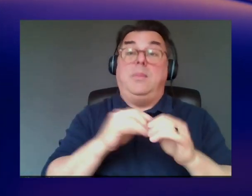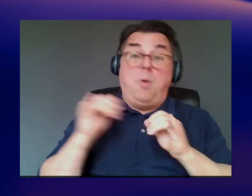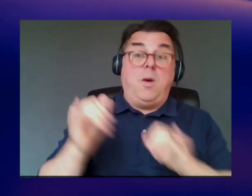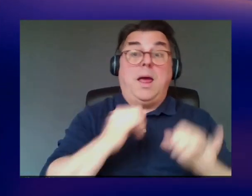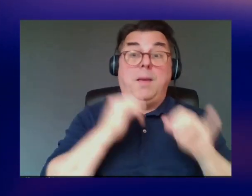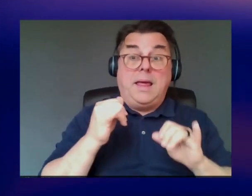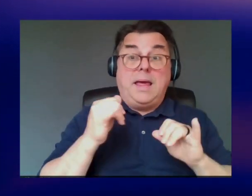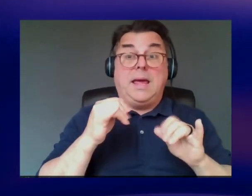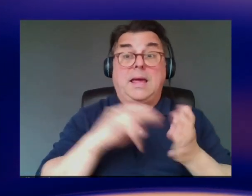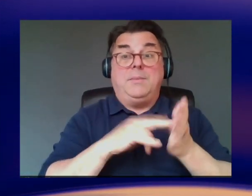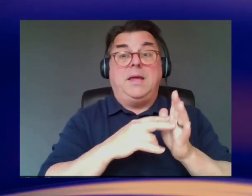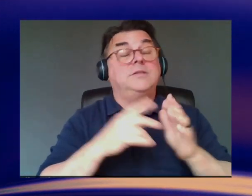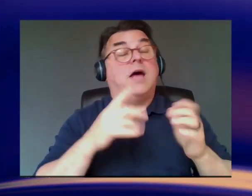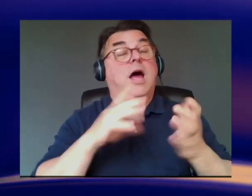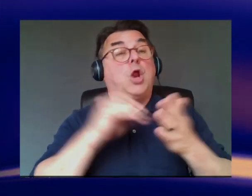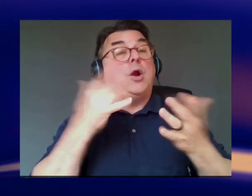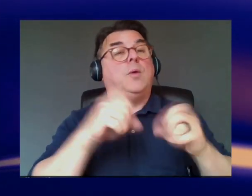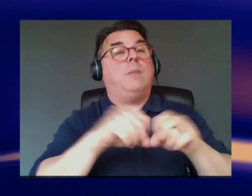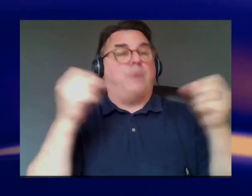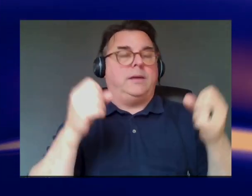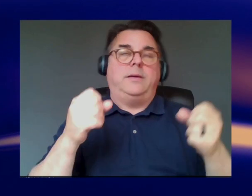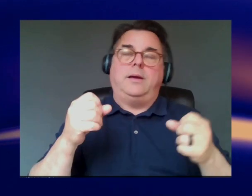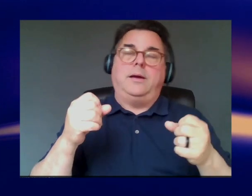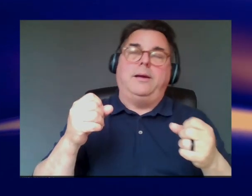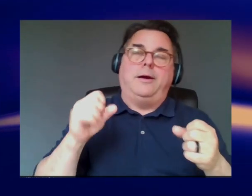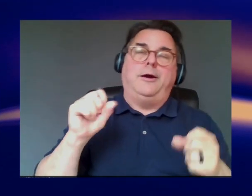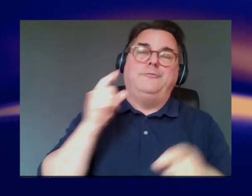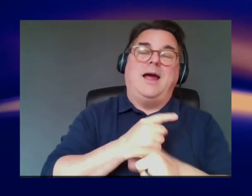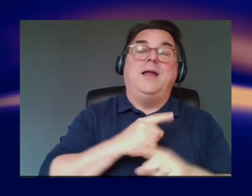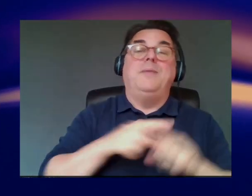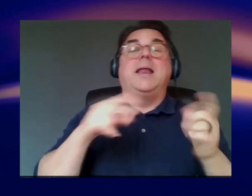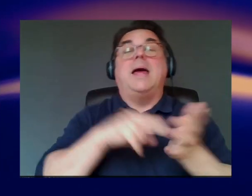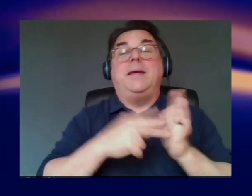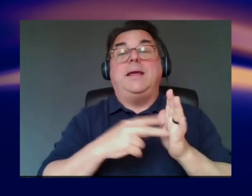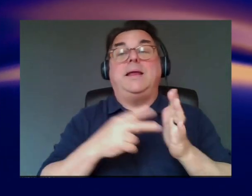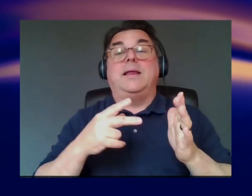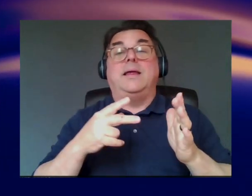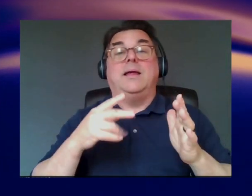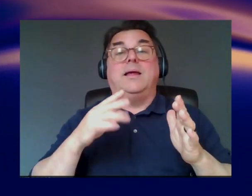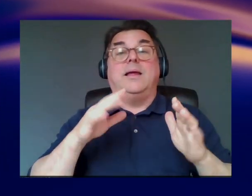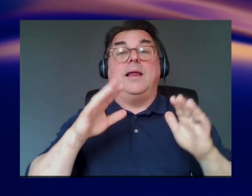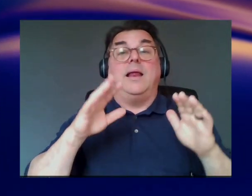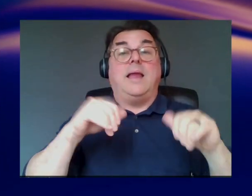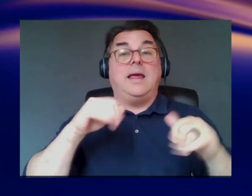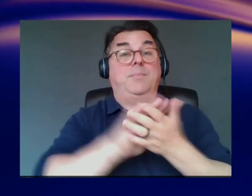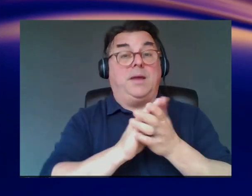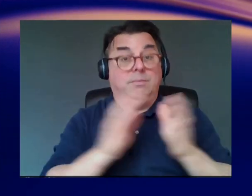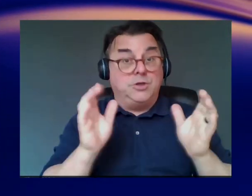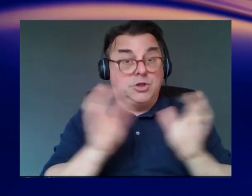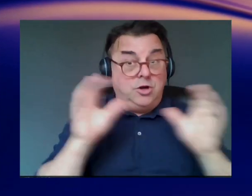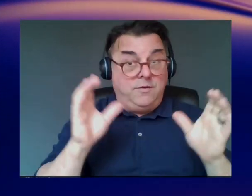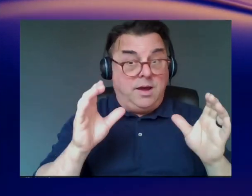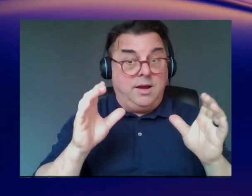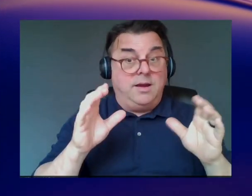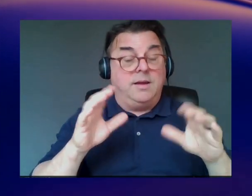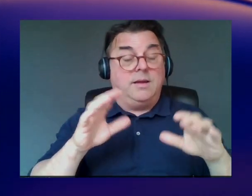have really true event-driven applications that are fully serverless. So there's that.